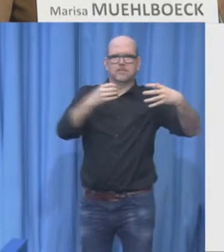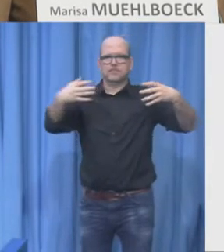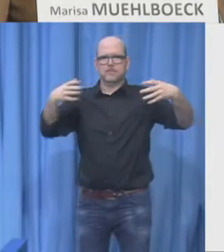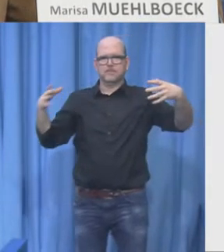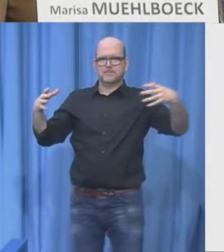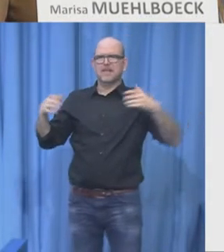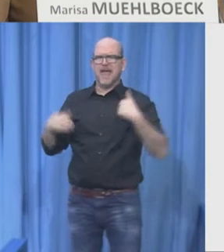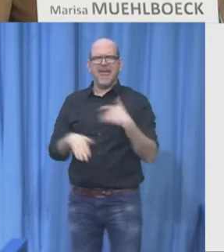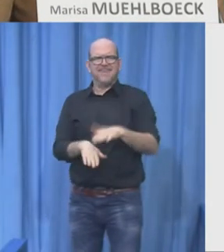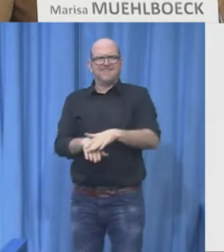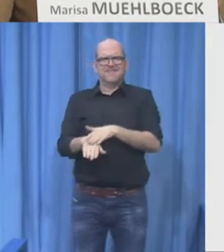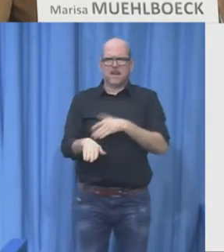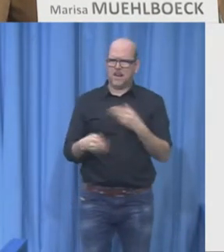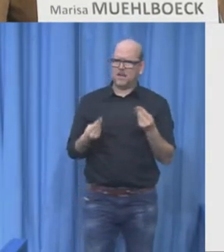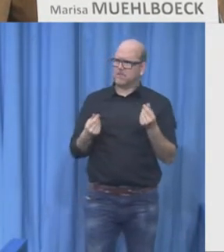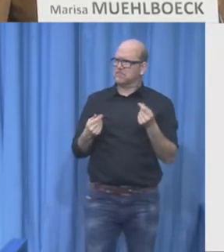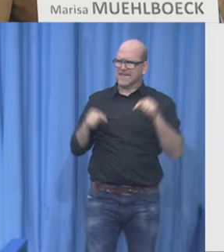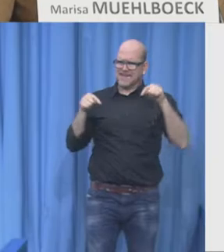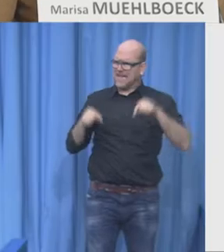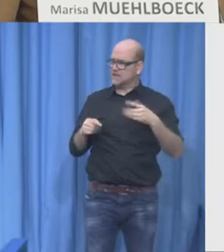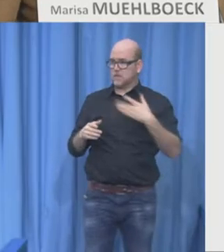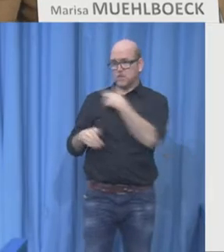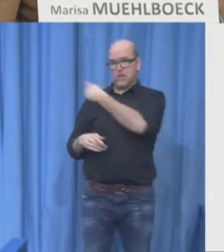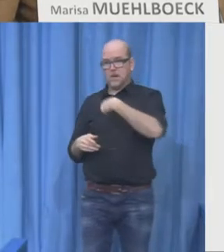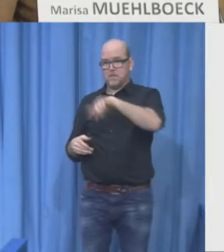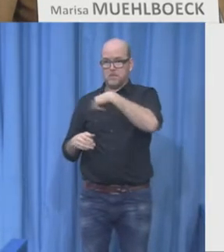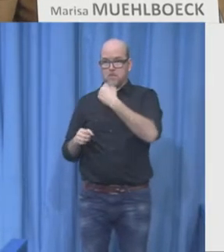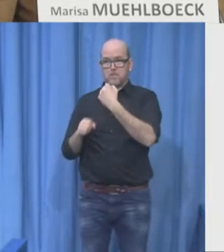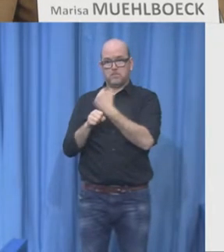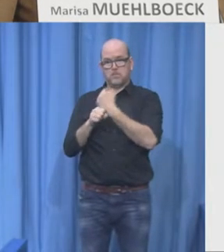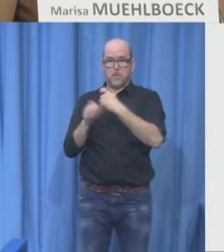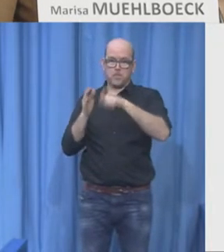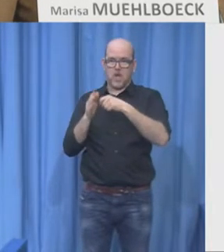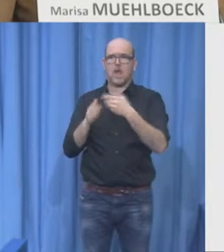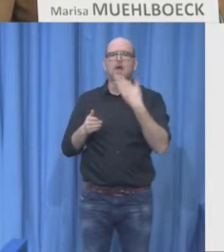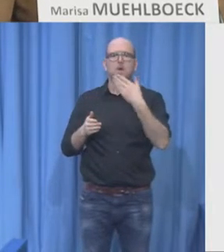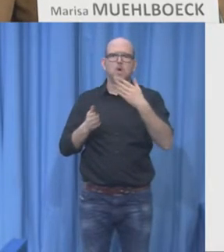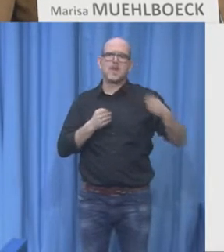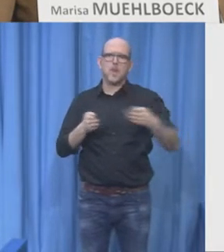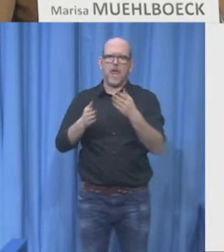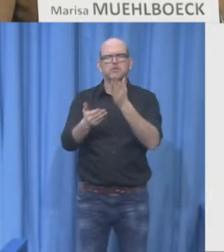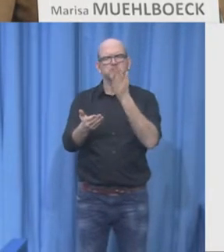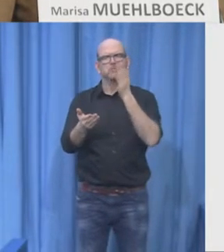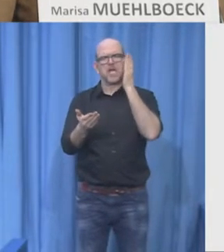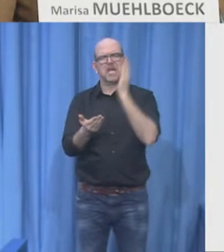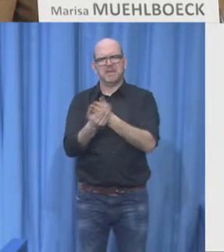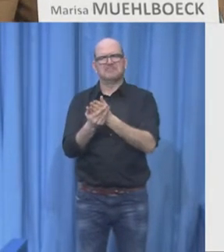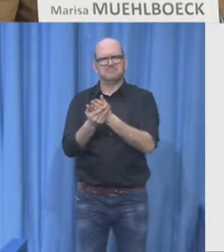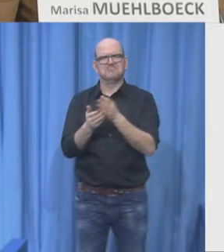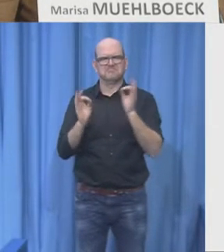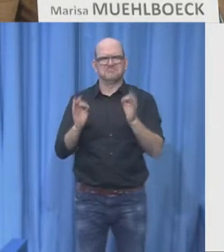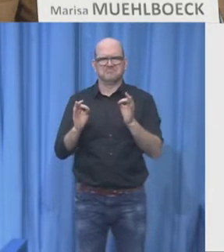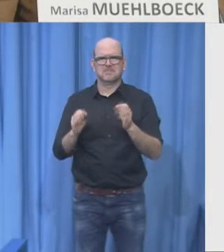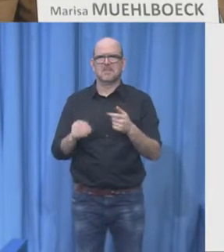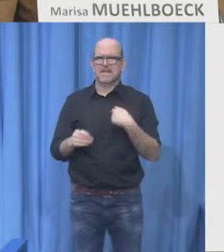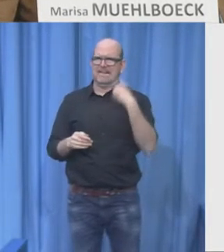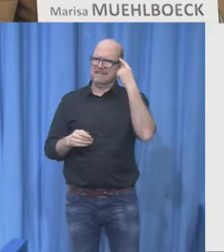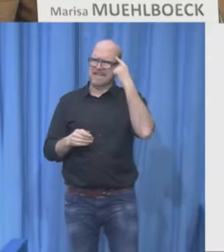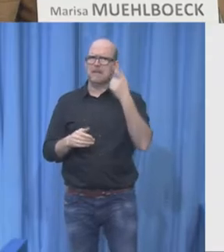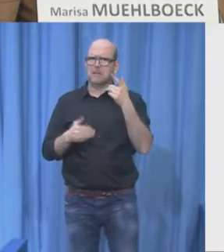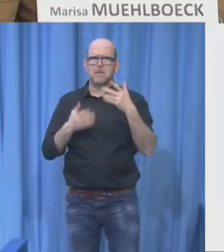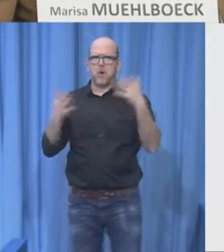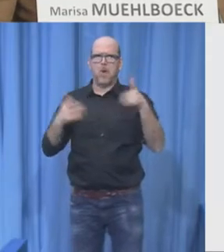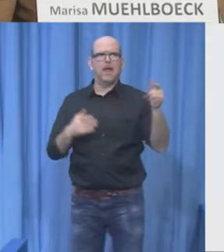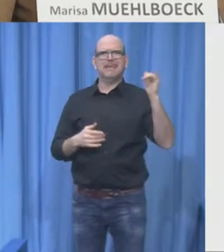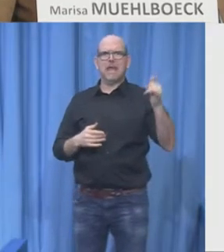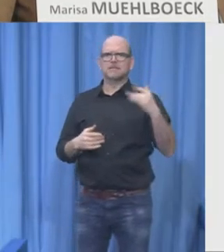now is that there are already some companies interested in participating in our study, partnering with us, and thus helping